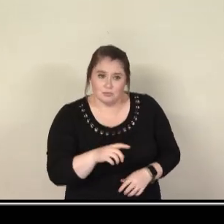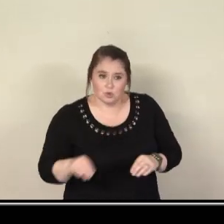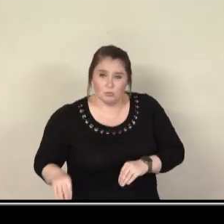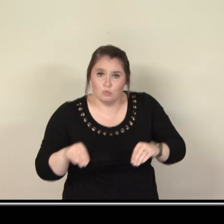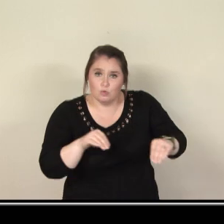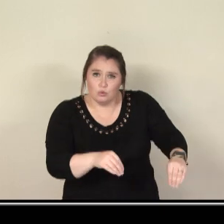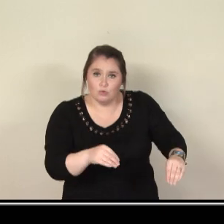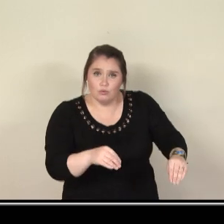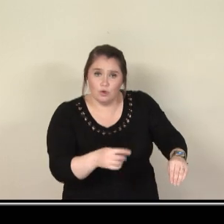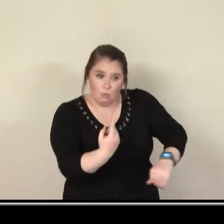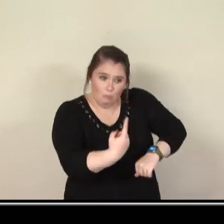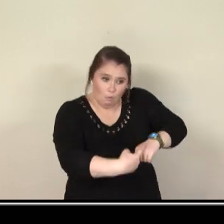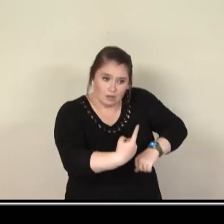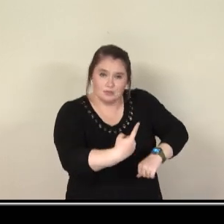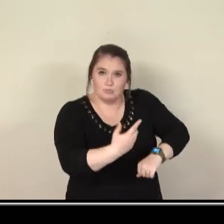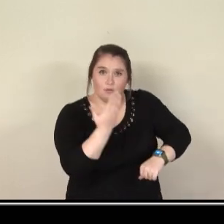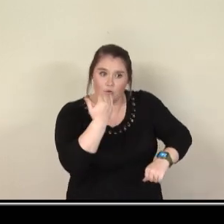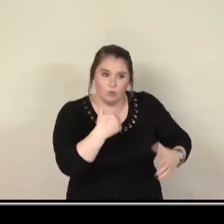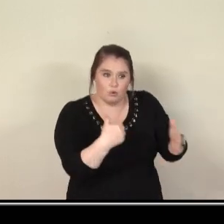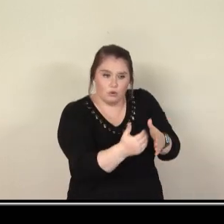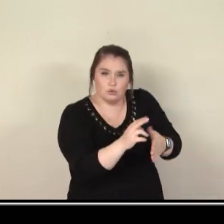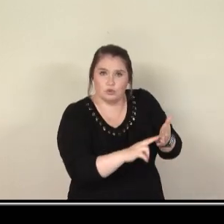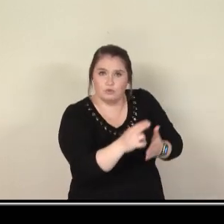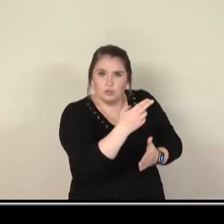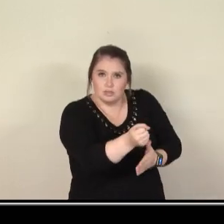by university, and now